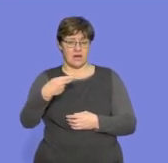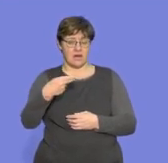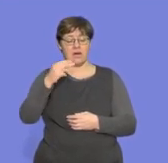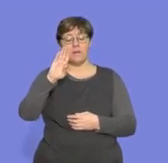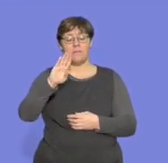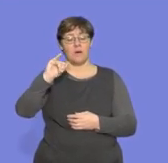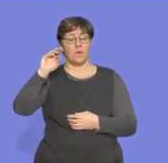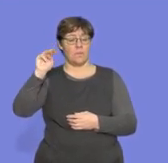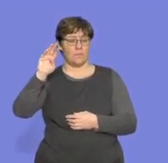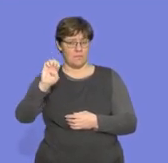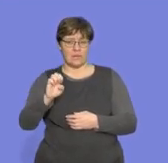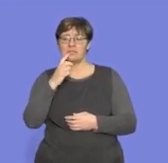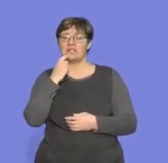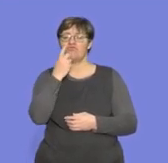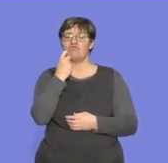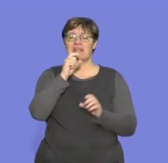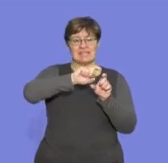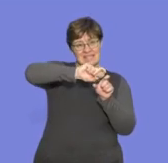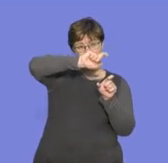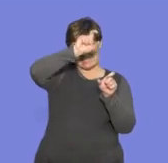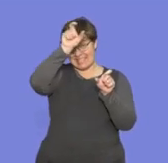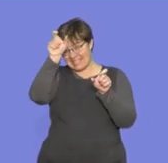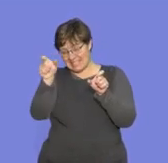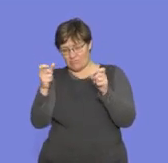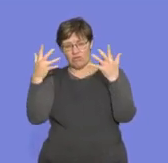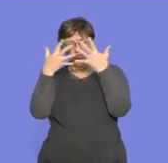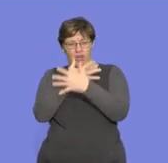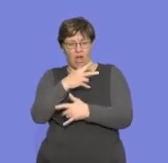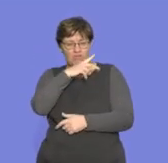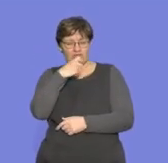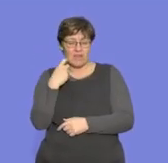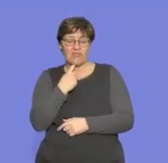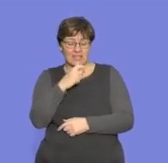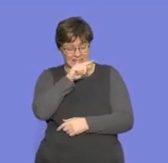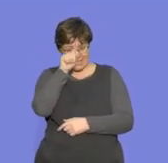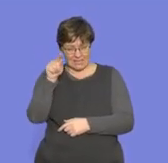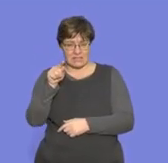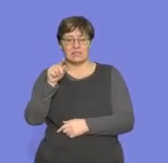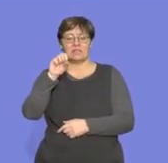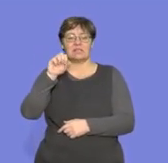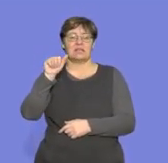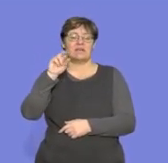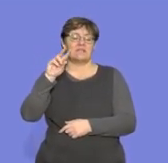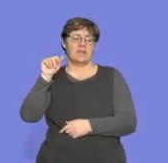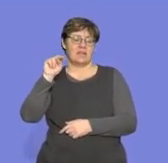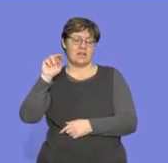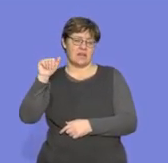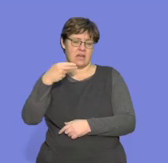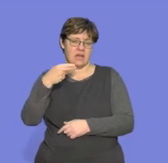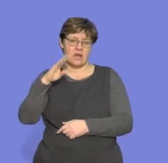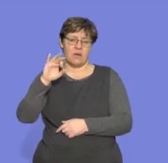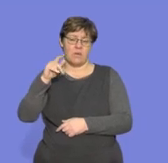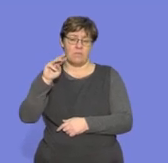my map. So all these areas that are in the dark red are the savannah biomes. And these are predominant along